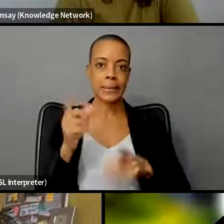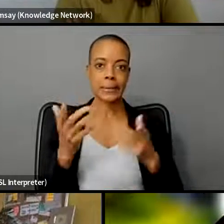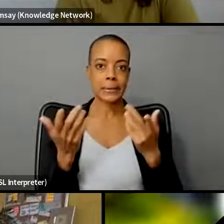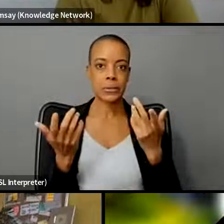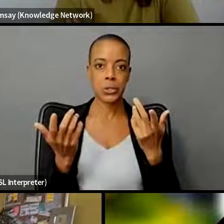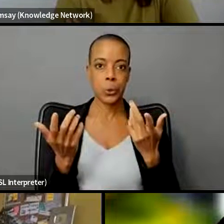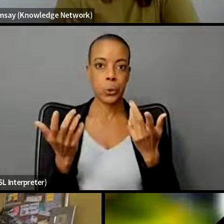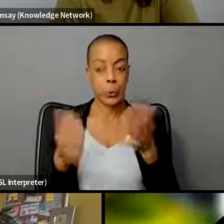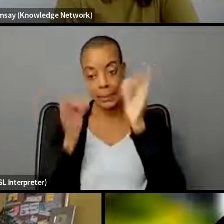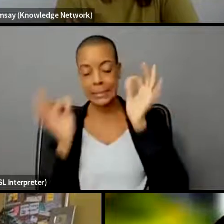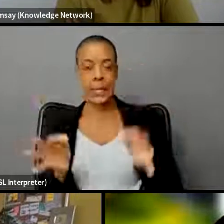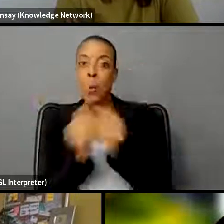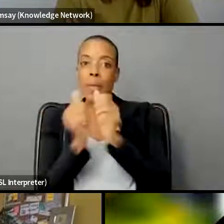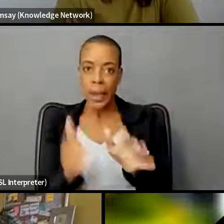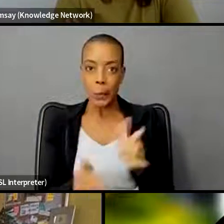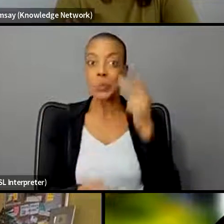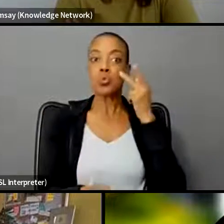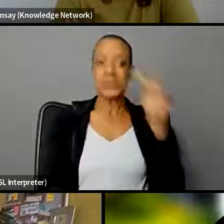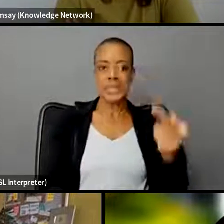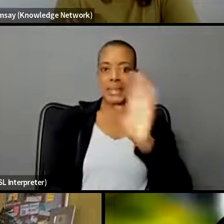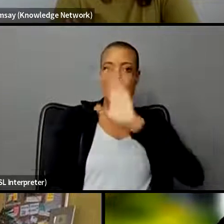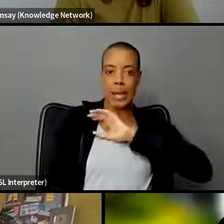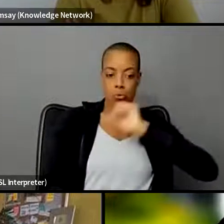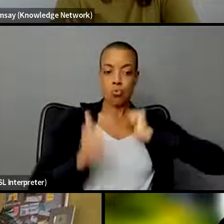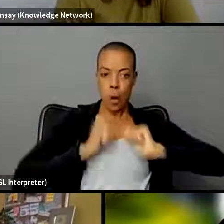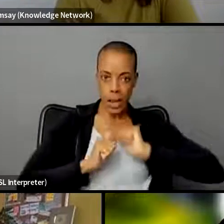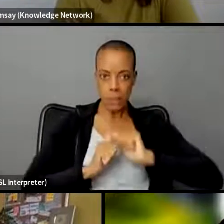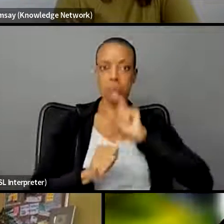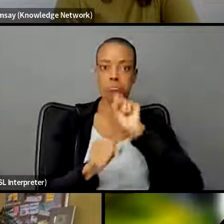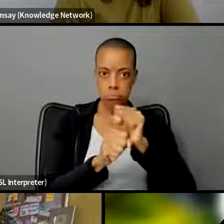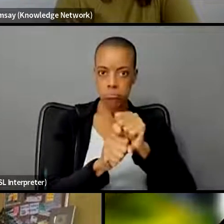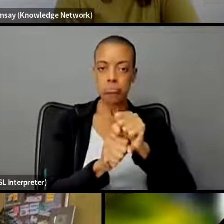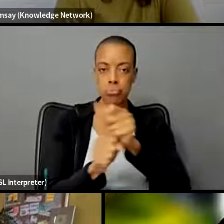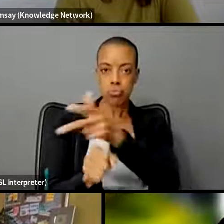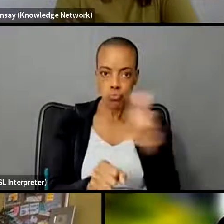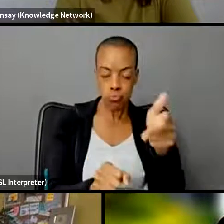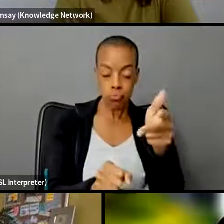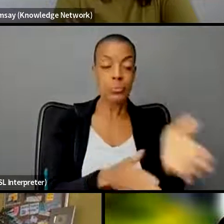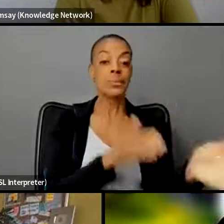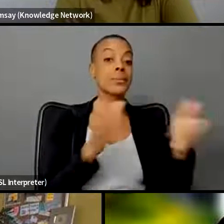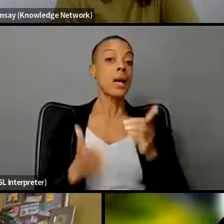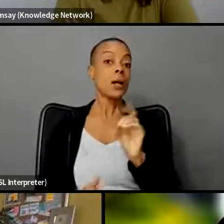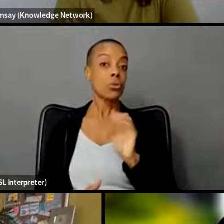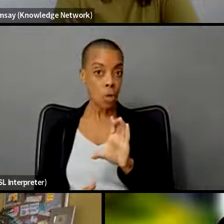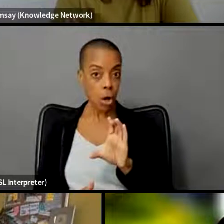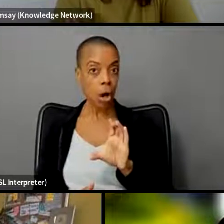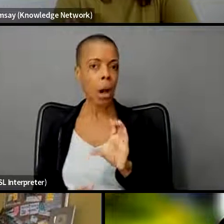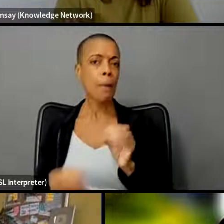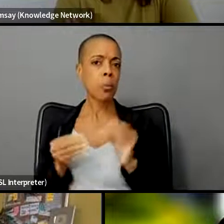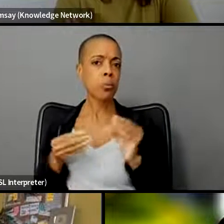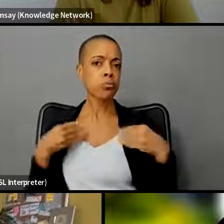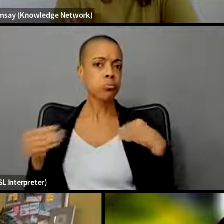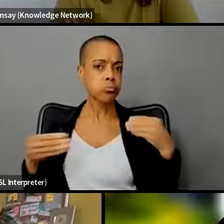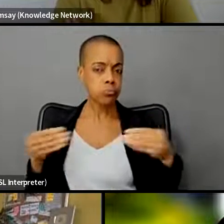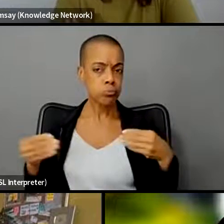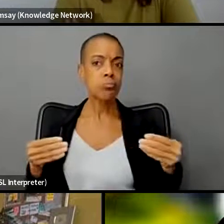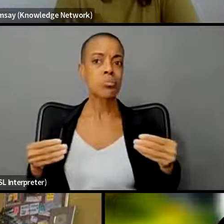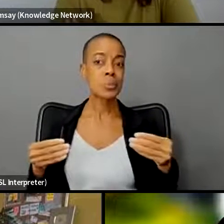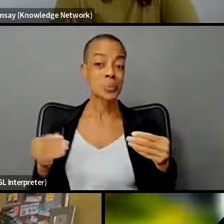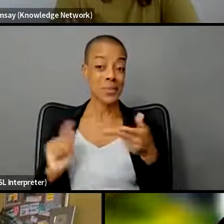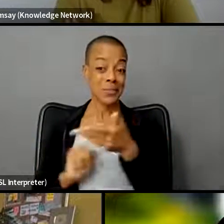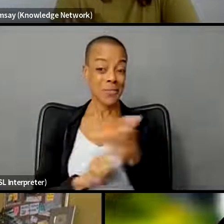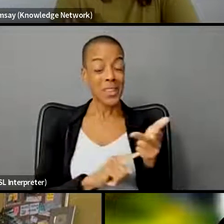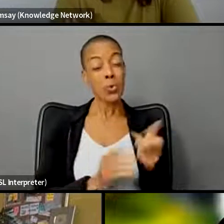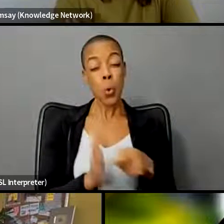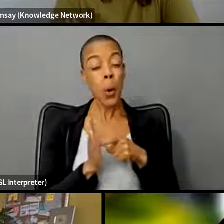the stars on tape. And then for documentary, you know, a little more flexibility around that, around whether we need tape at that stage.